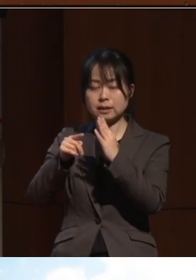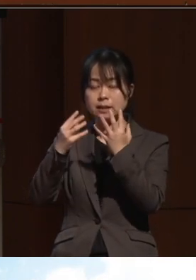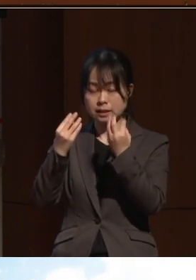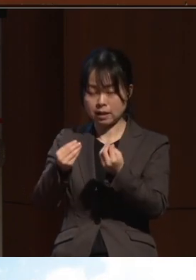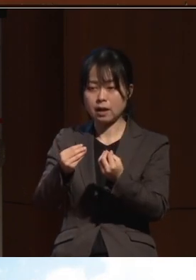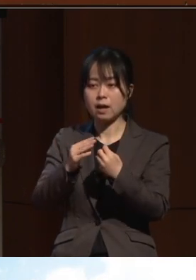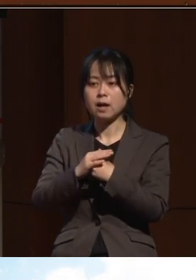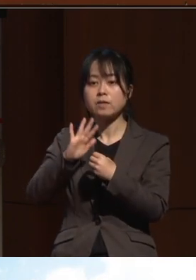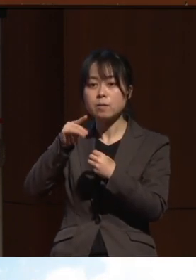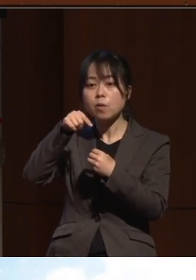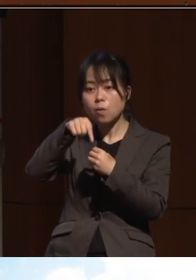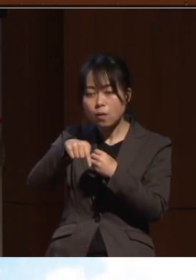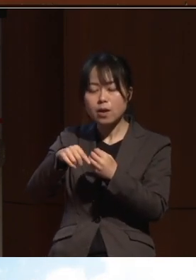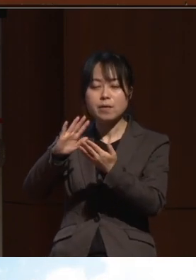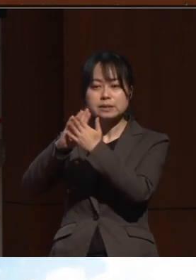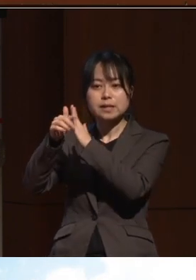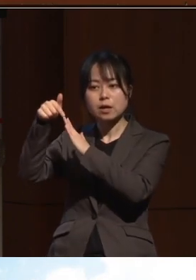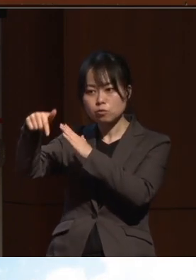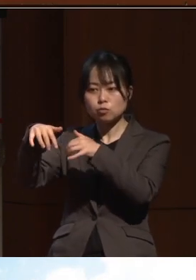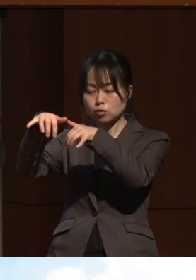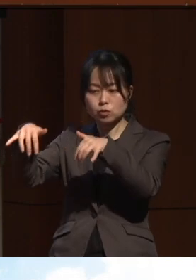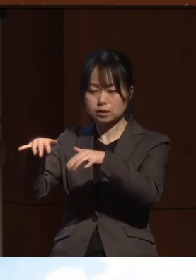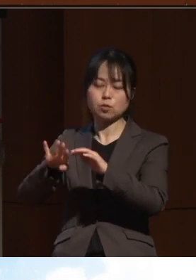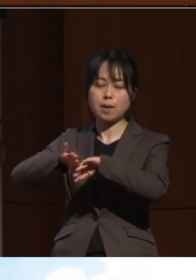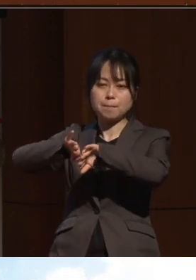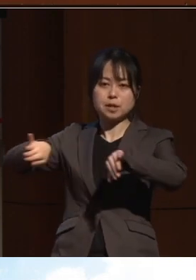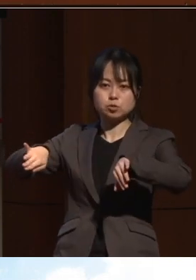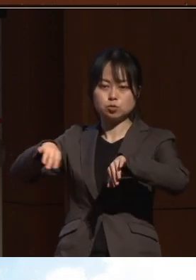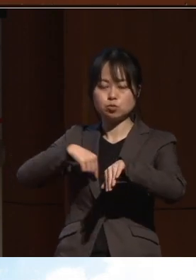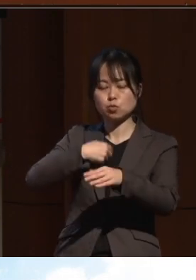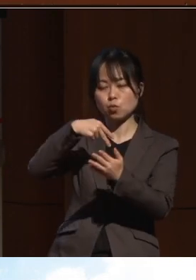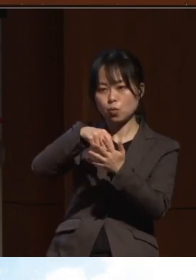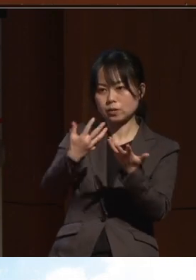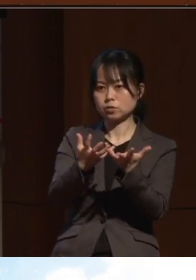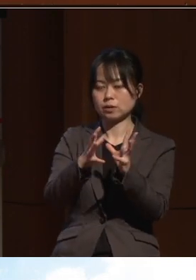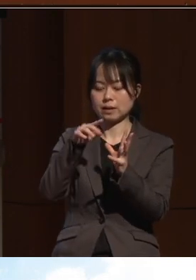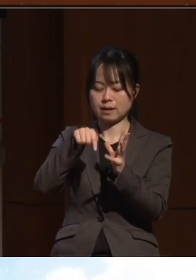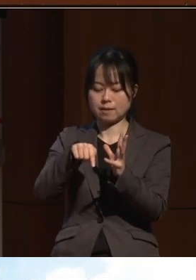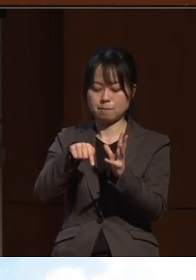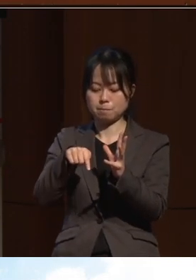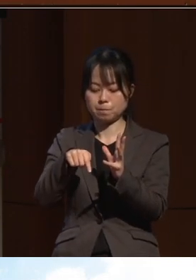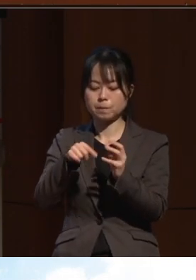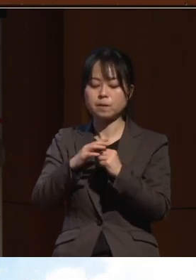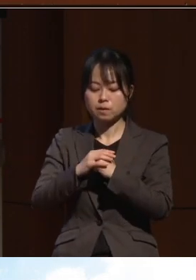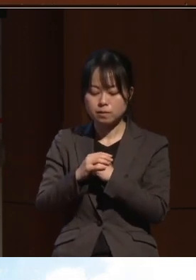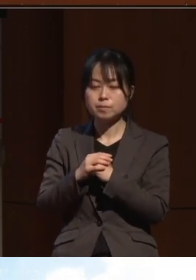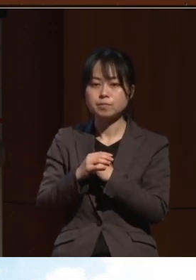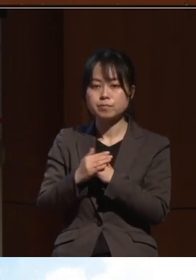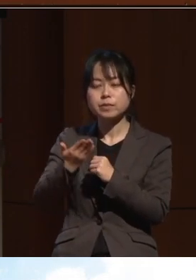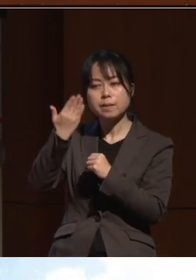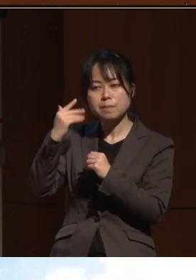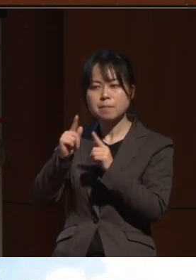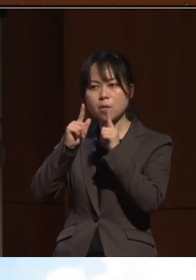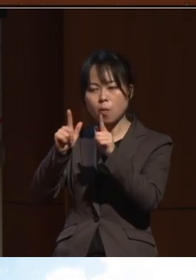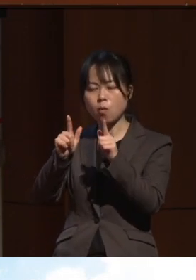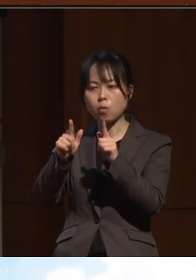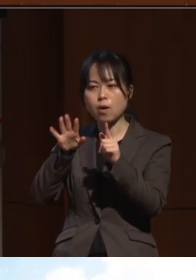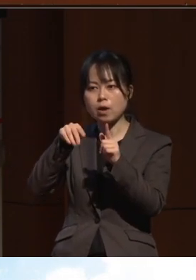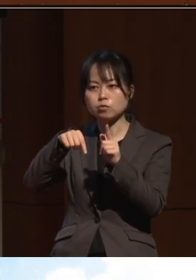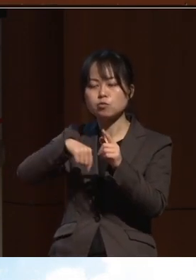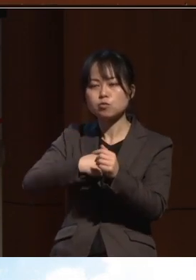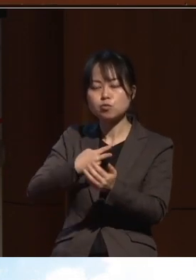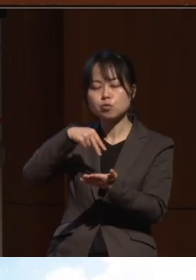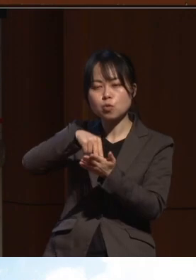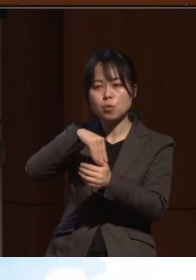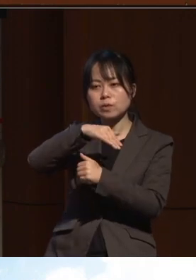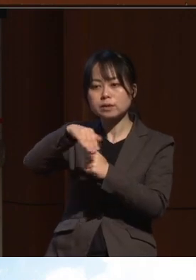and when that was first proposed in a 1918 report led by Lord Richard Haldane and that independence lives on today, known for